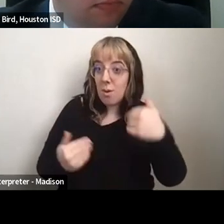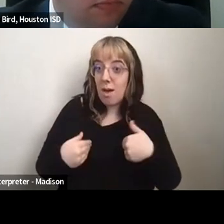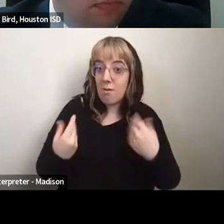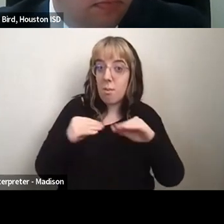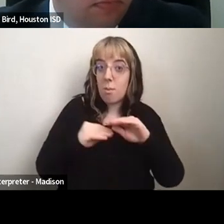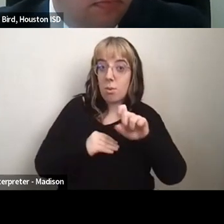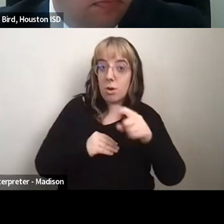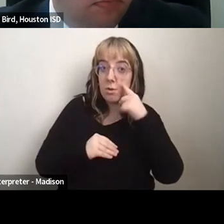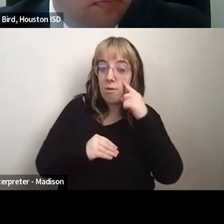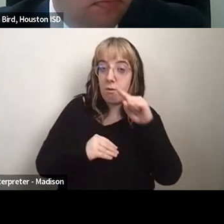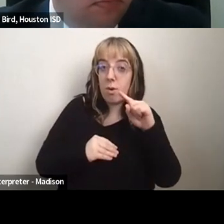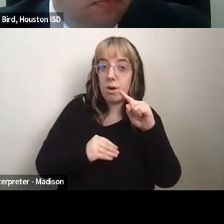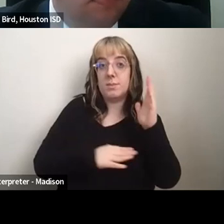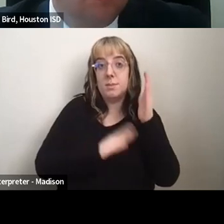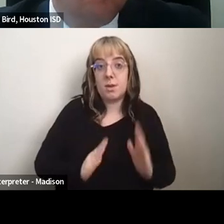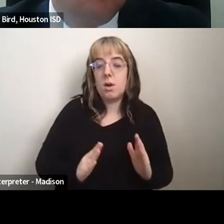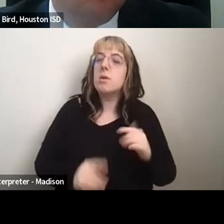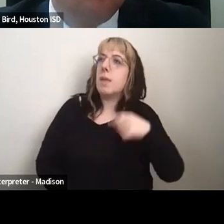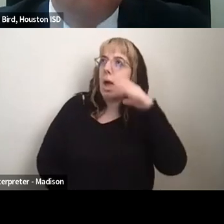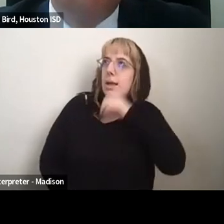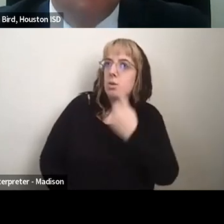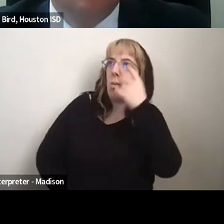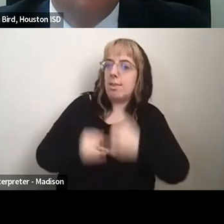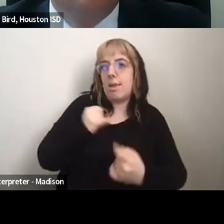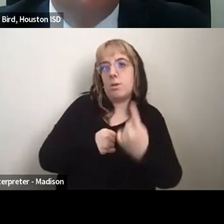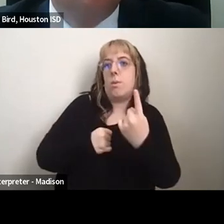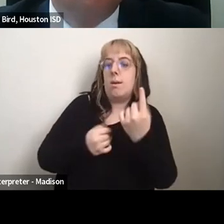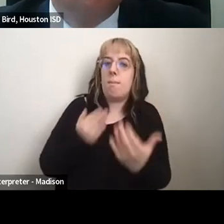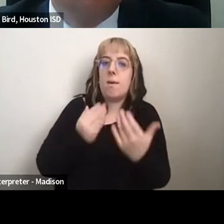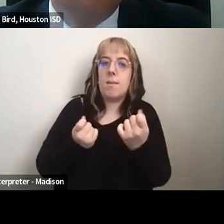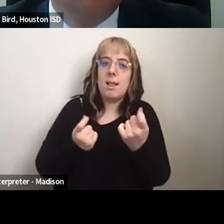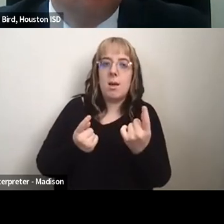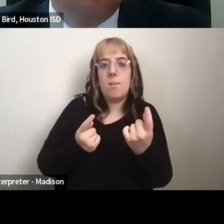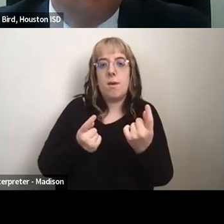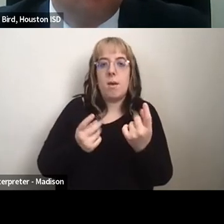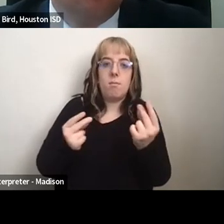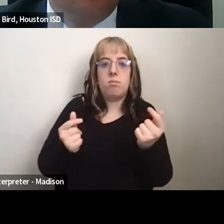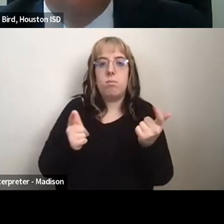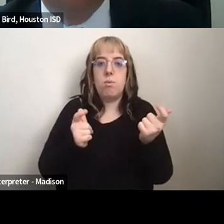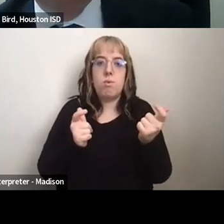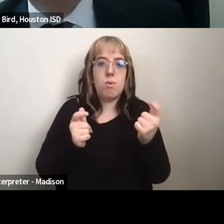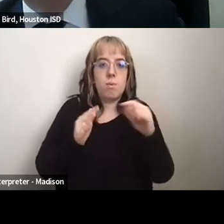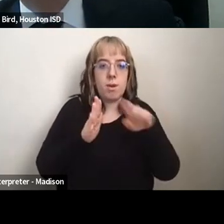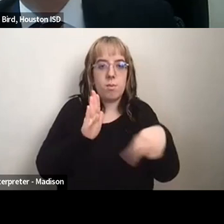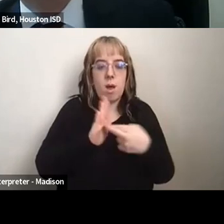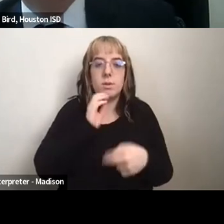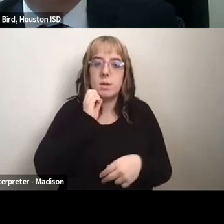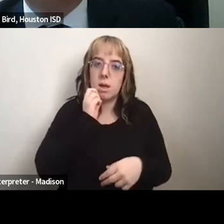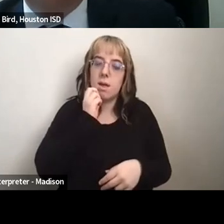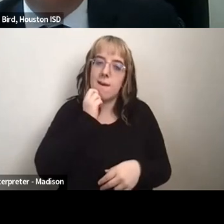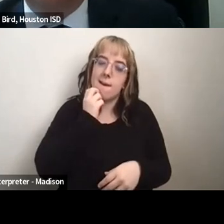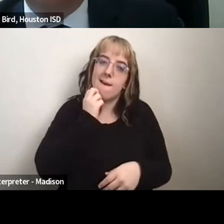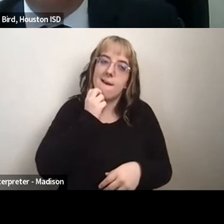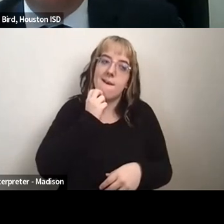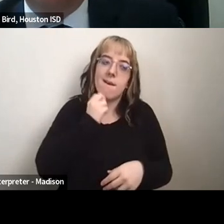Yeah. Well, like, I guess just one last one that maybe is kind of a lightning round. You know,